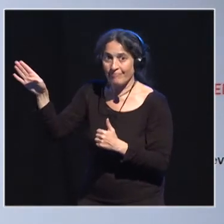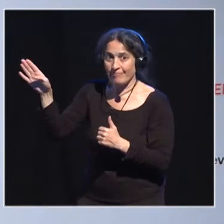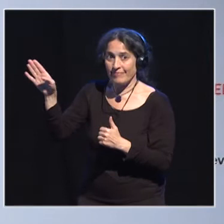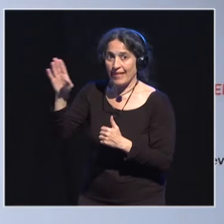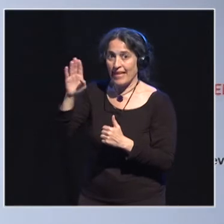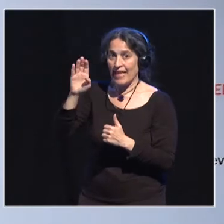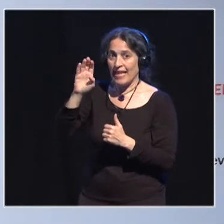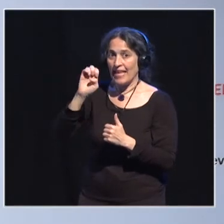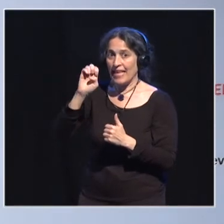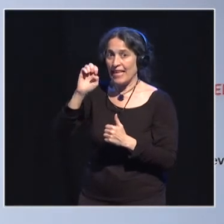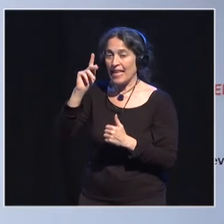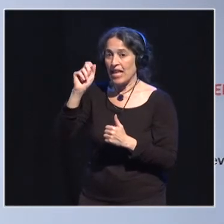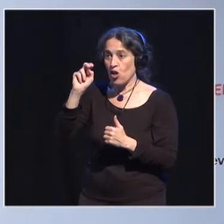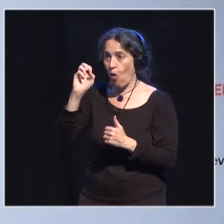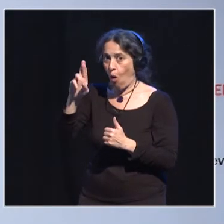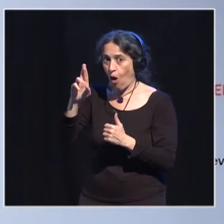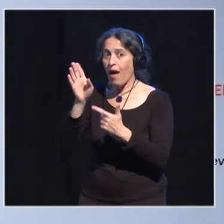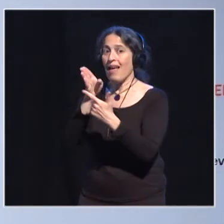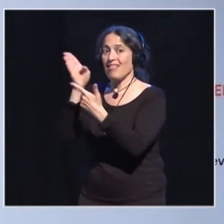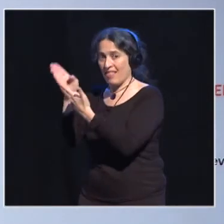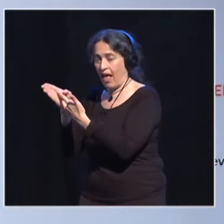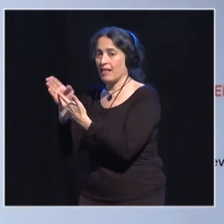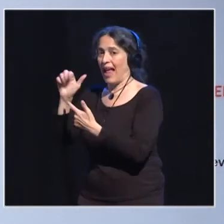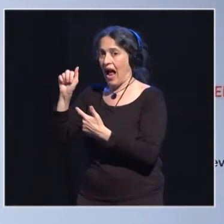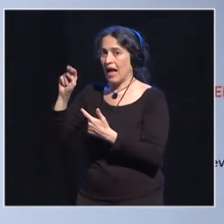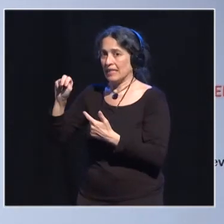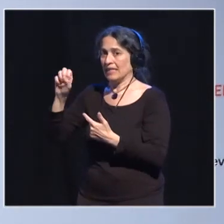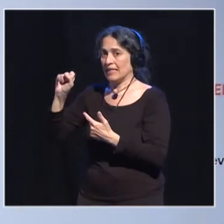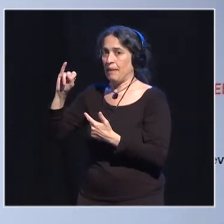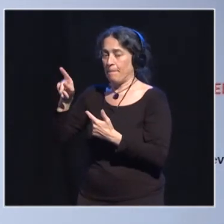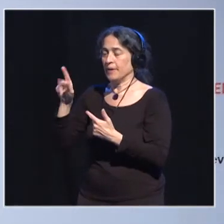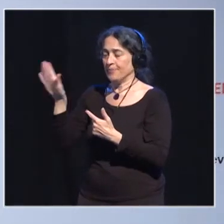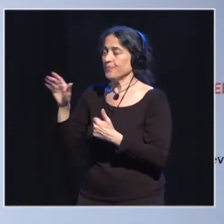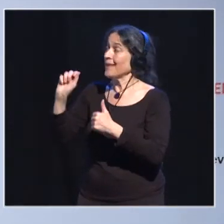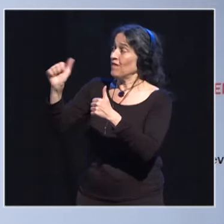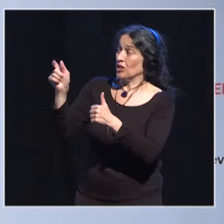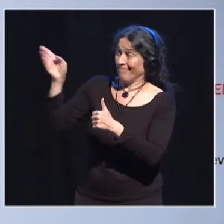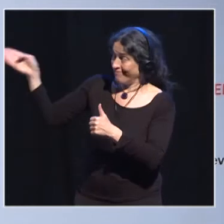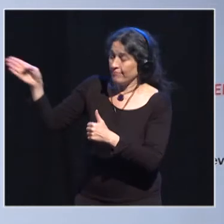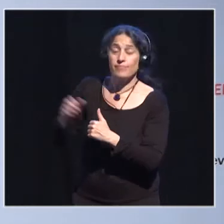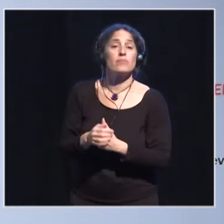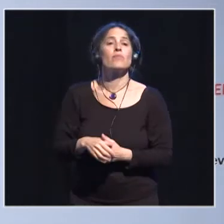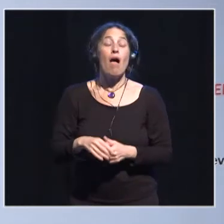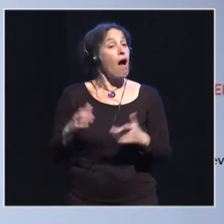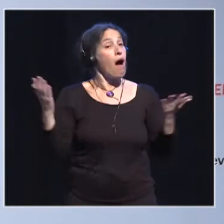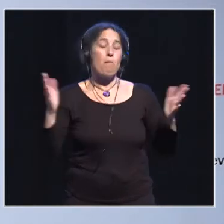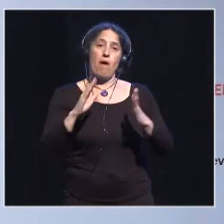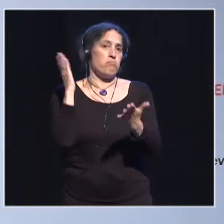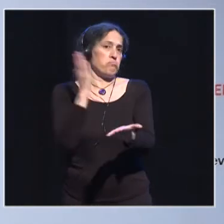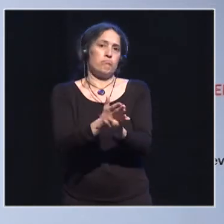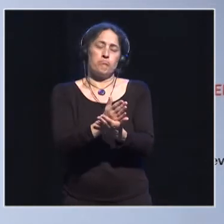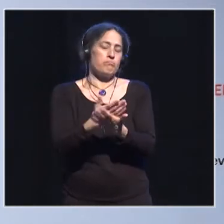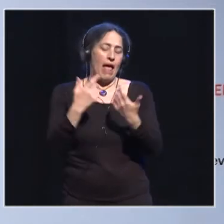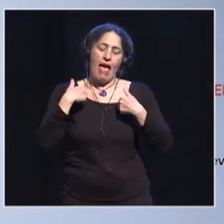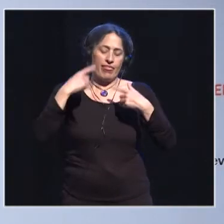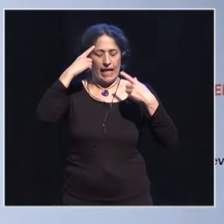Do you envision that will happen, and of when? course, I do not envision. I know it's going to happen. We cannot miss it. I know, and there's absolutely no doubt